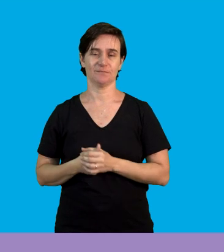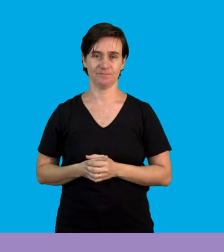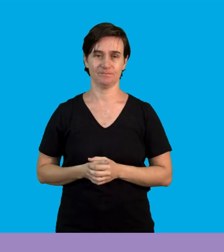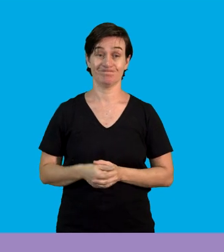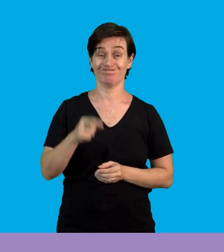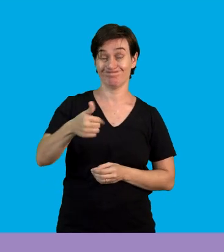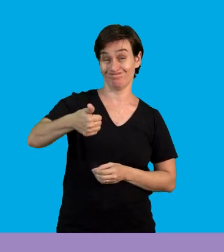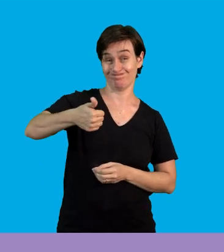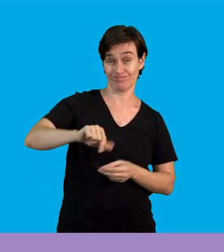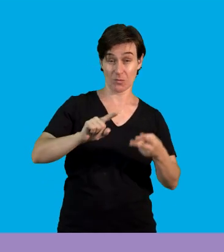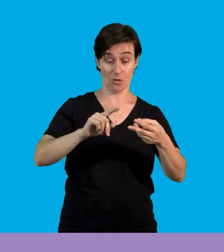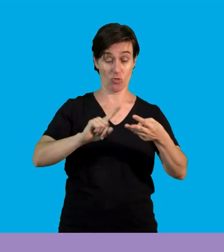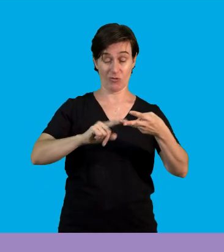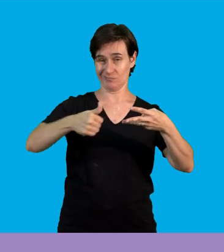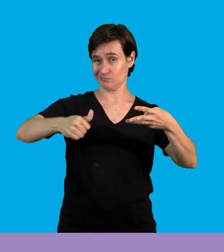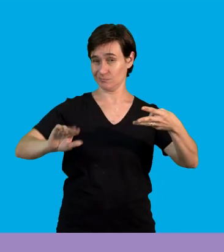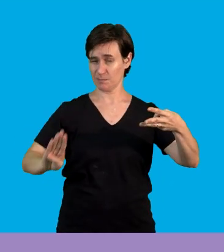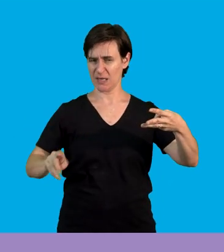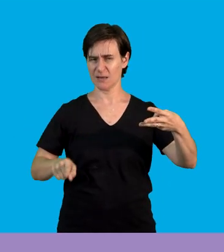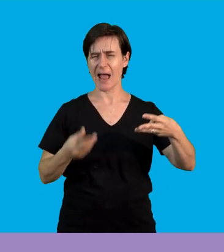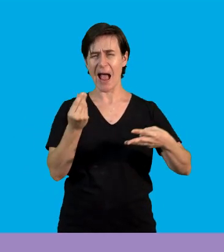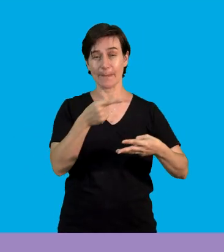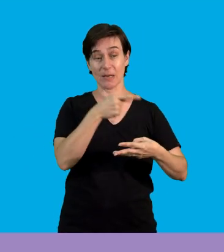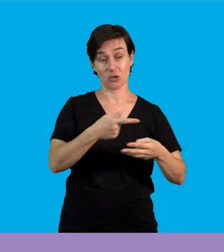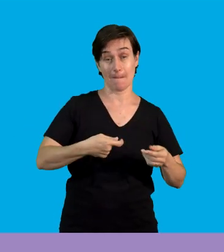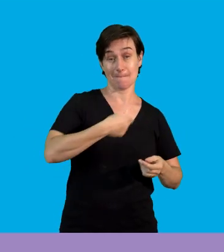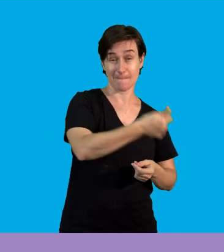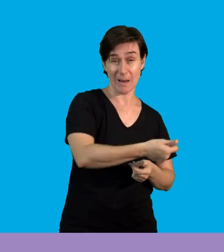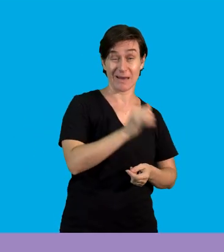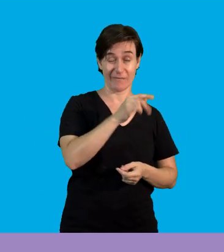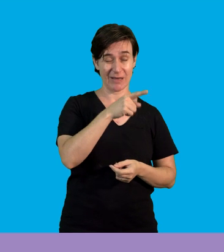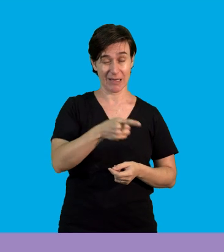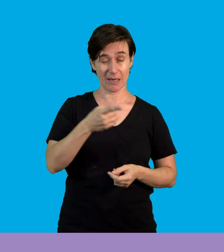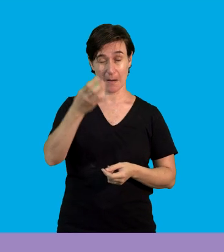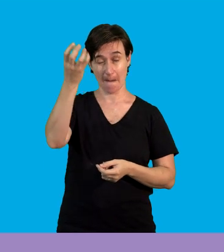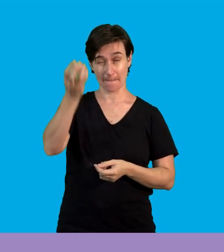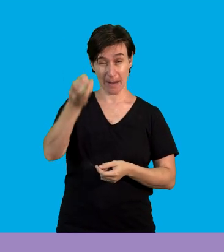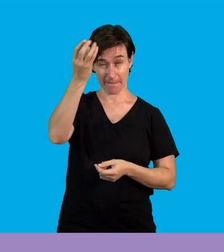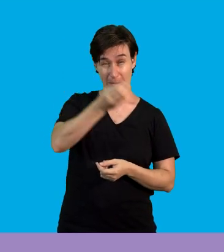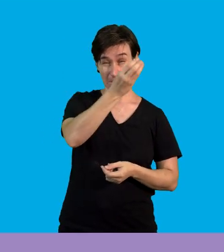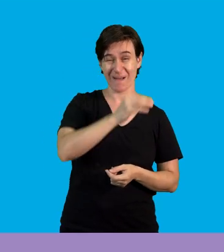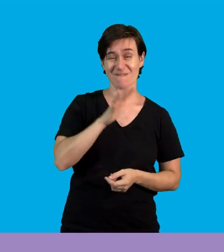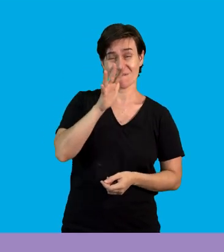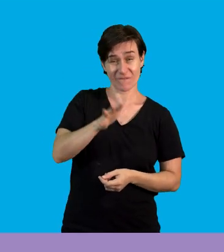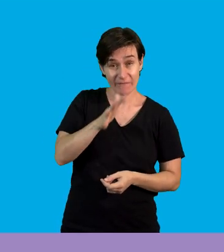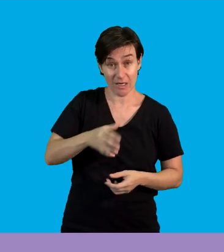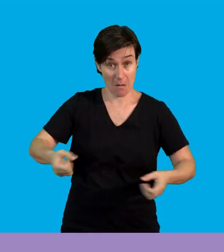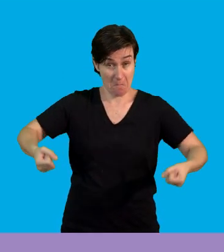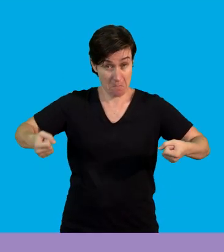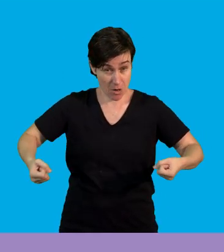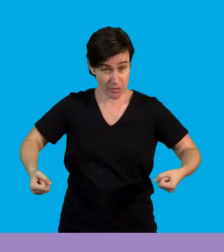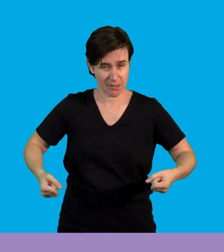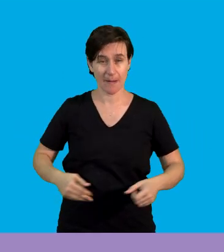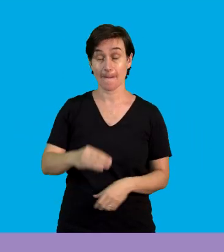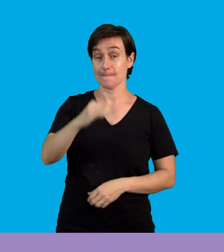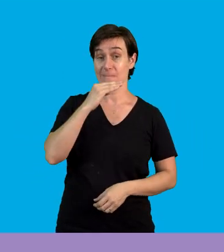90. Now the next question is, how much would he be paid if he picked 15 baskets of fruit? That means in the